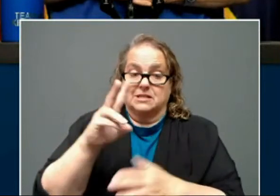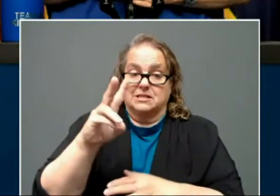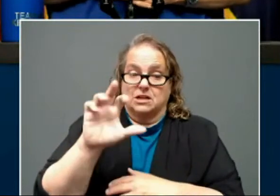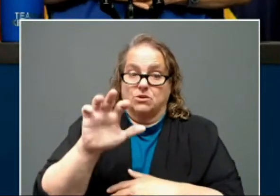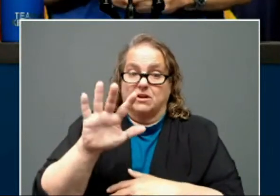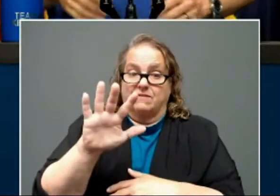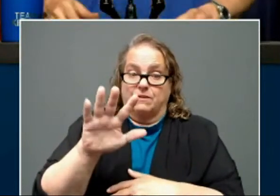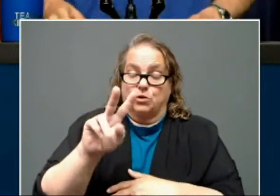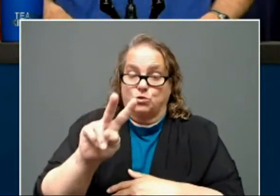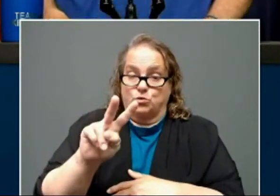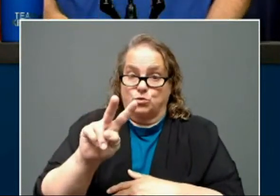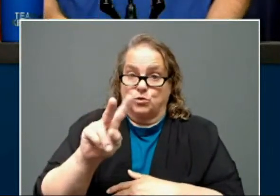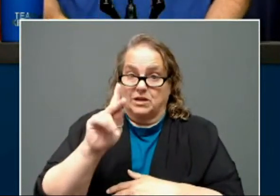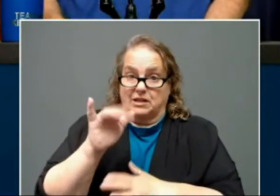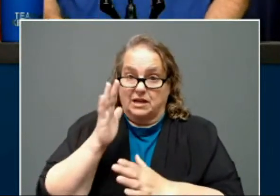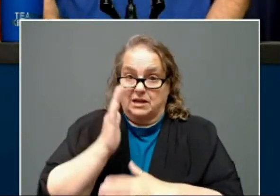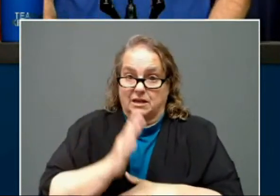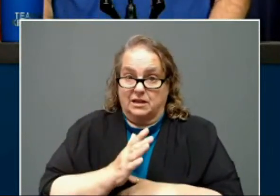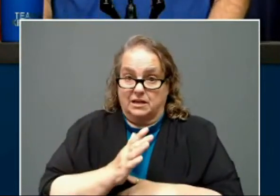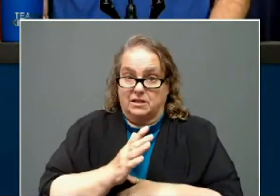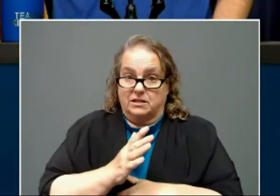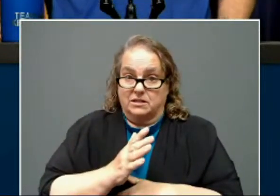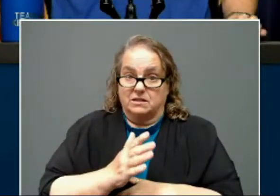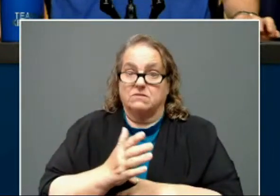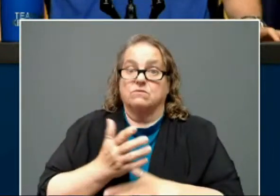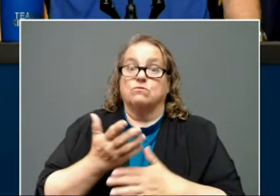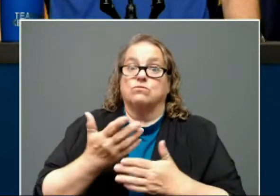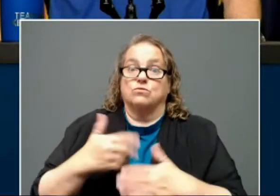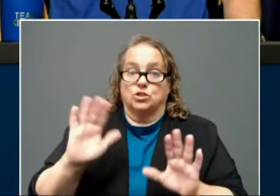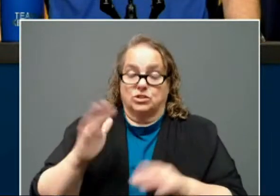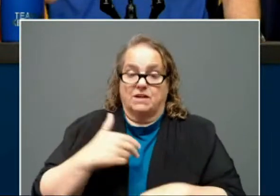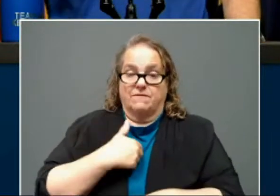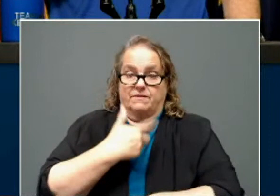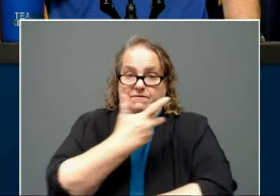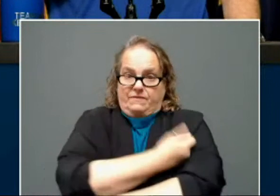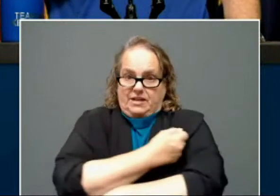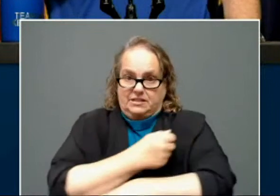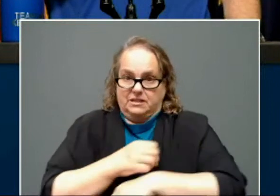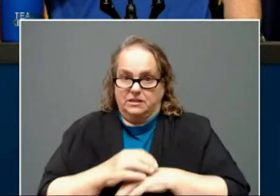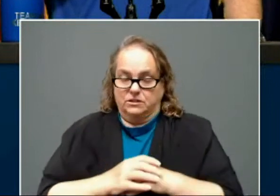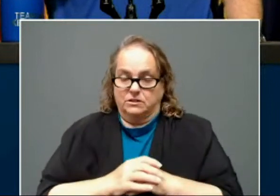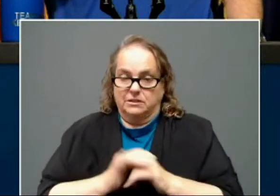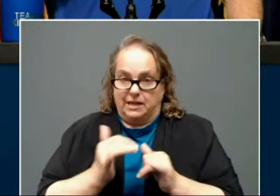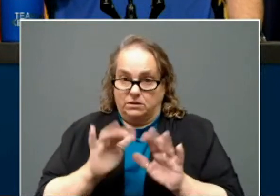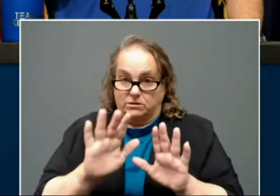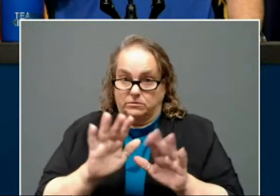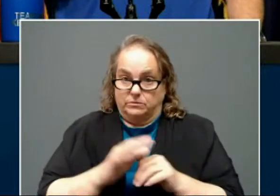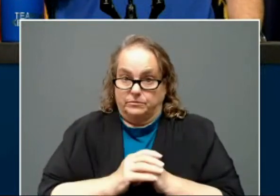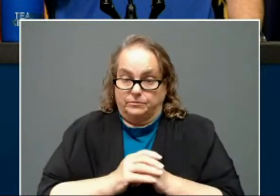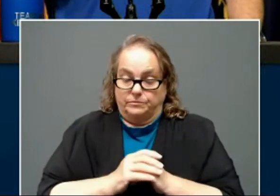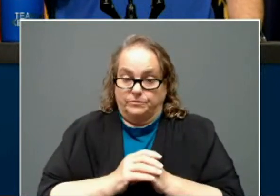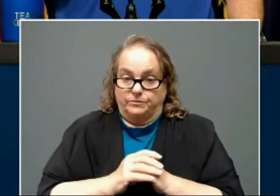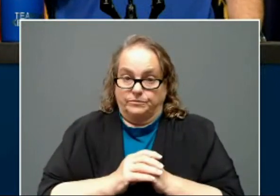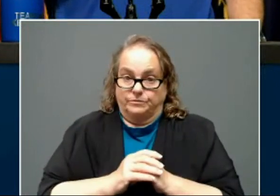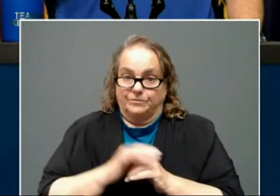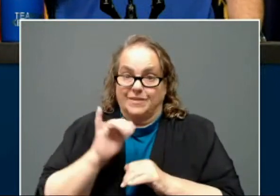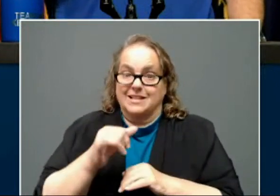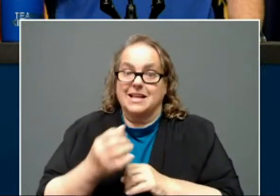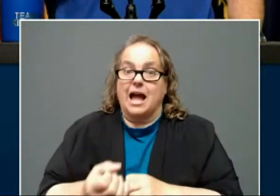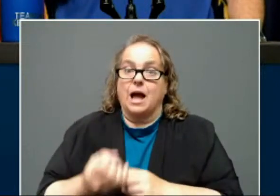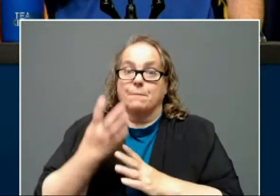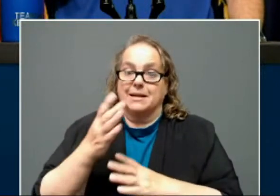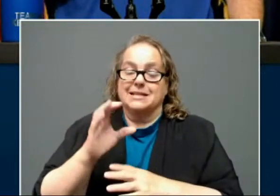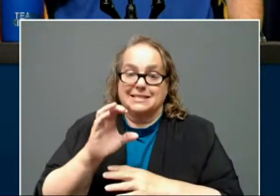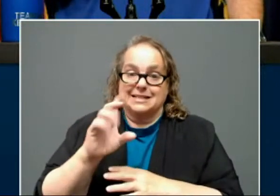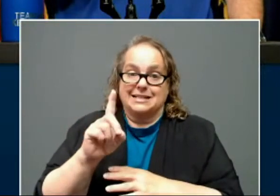1,833,652 Kentuckians having been vaccinated. Now, this is actually the number of vaccinations the CDC